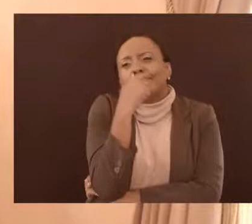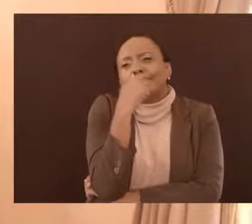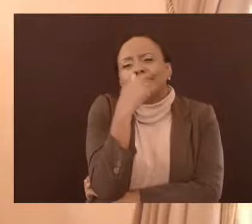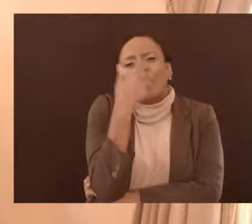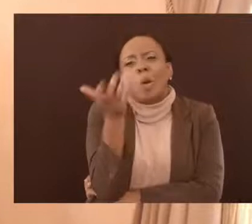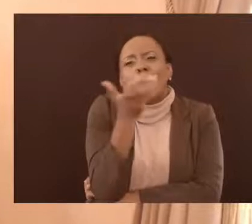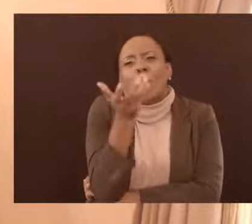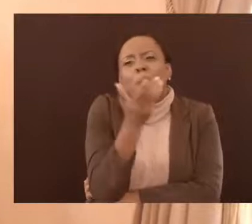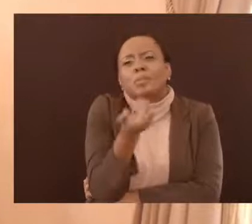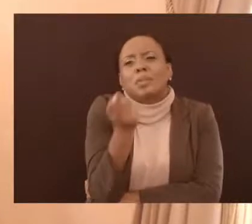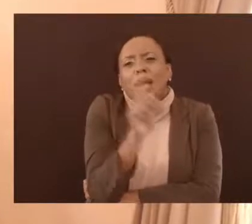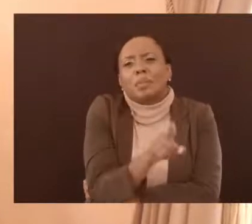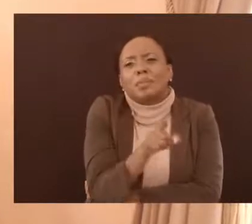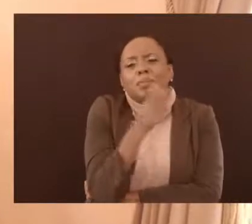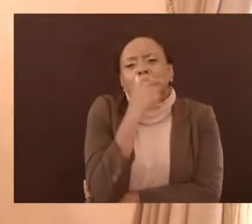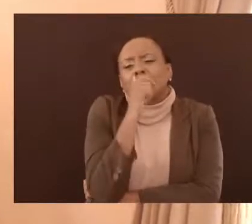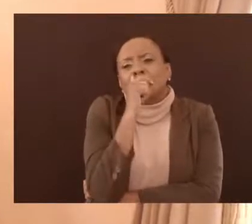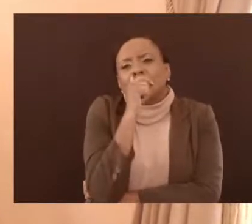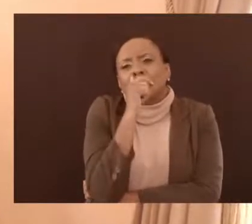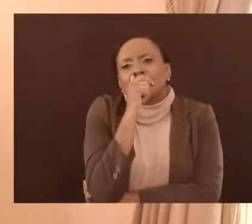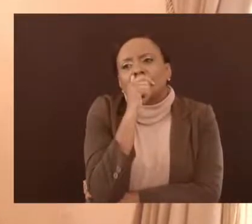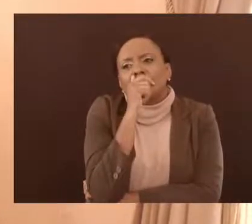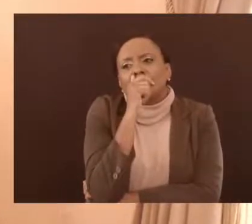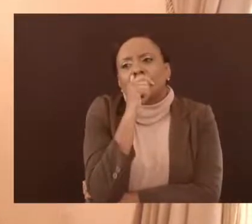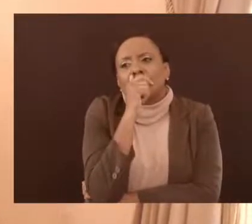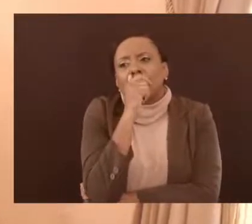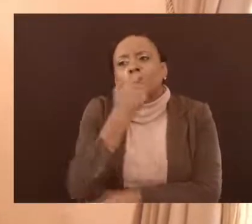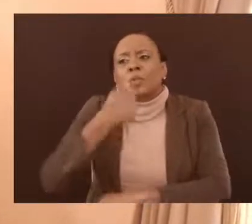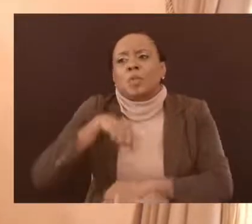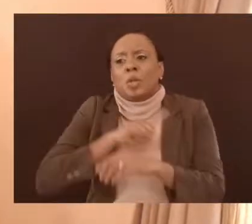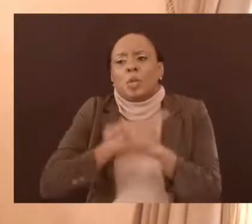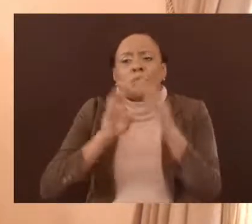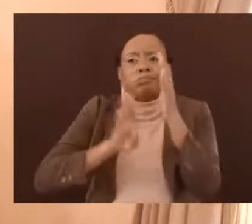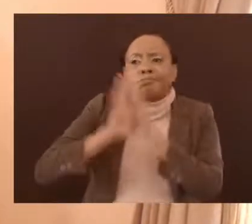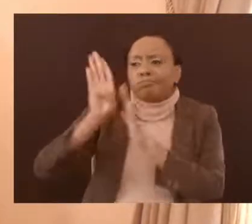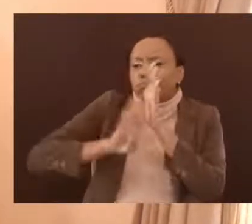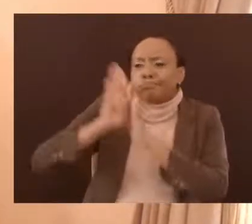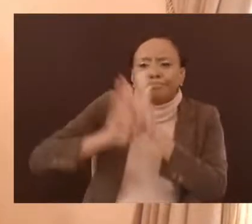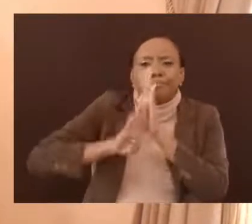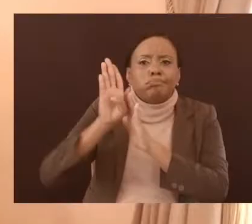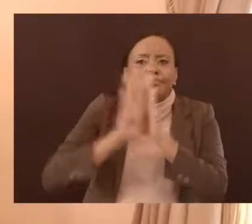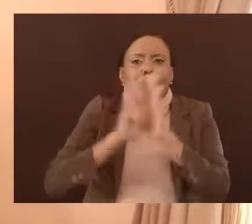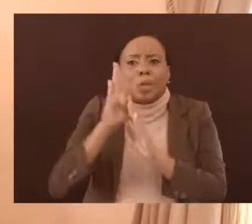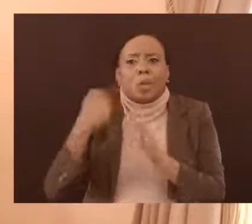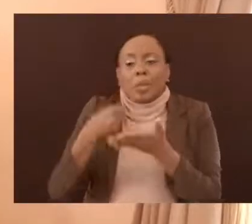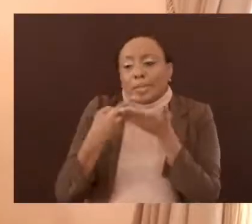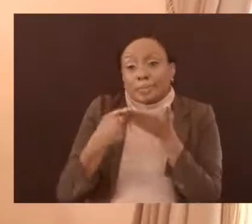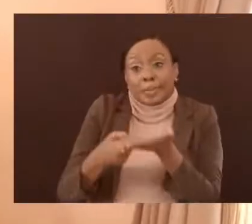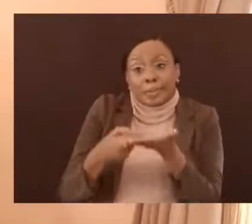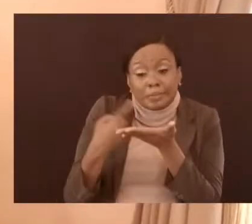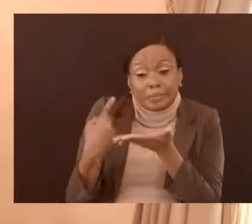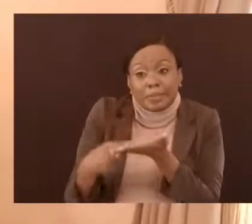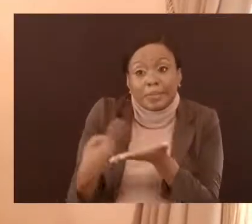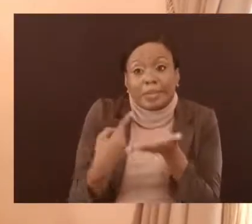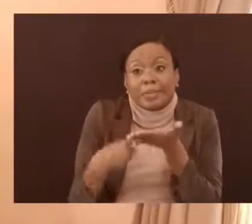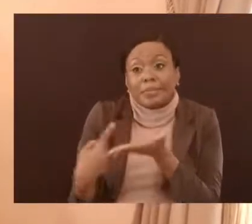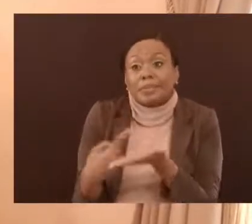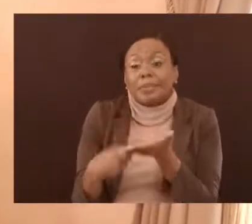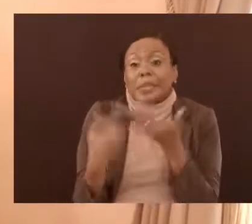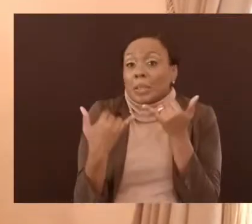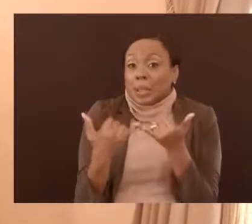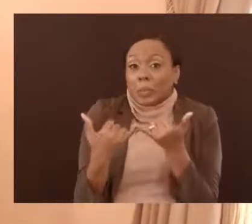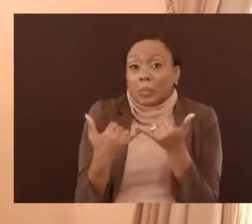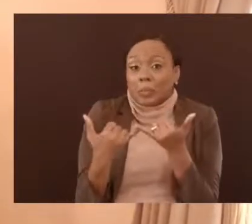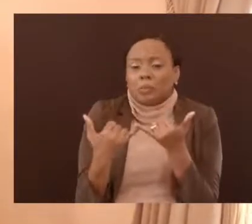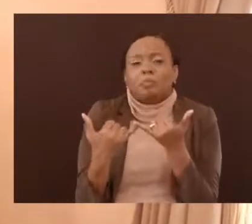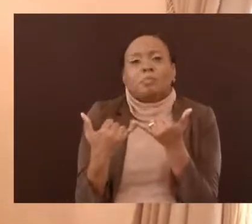regard. So we have developed a draft framework, which we are discussing internally now, and which